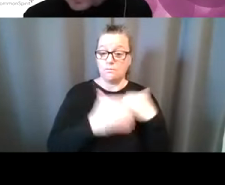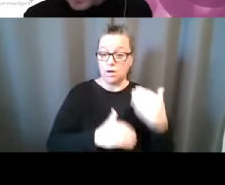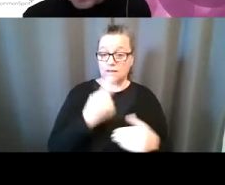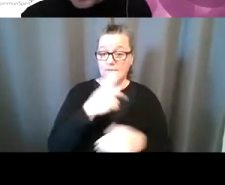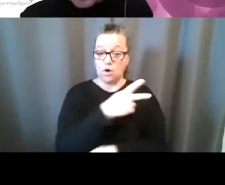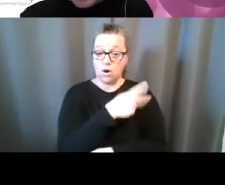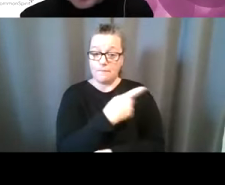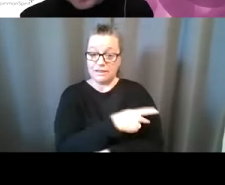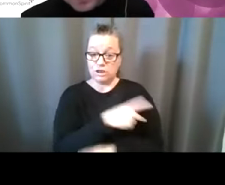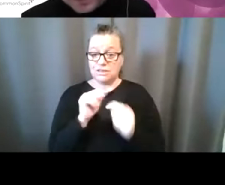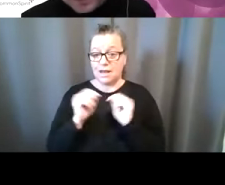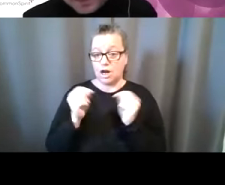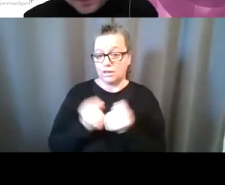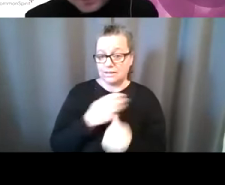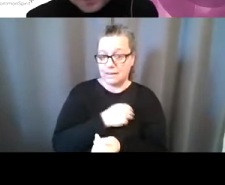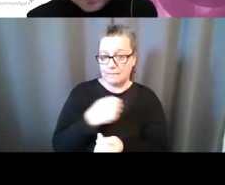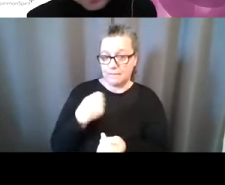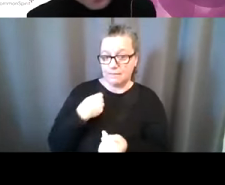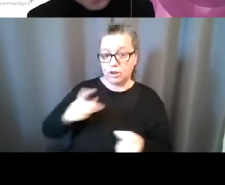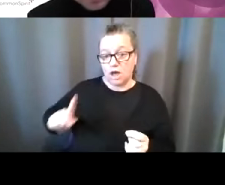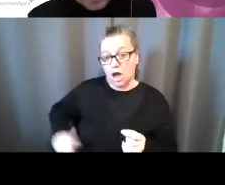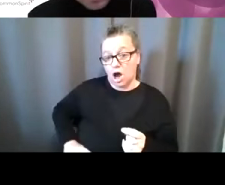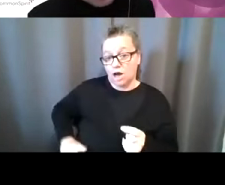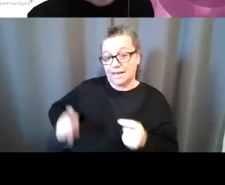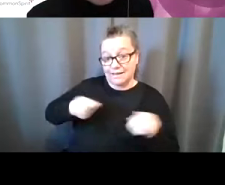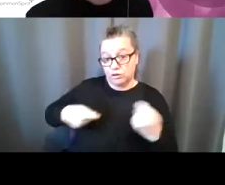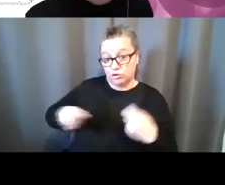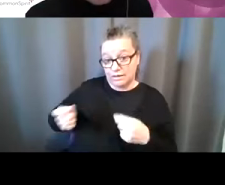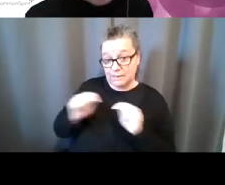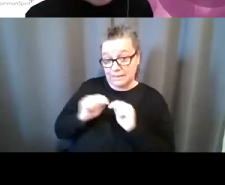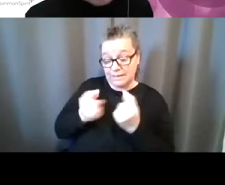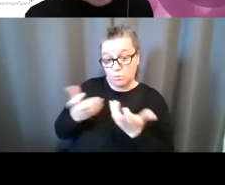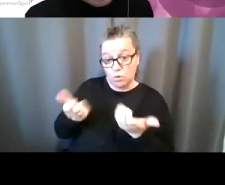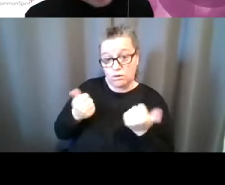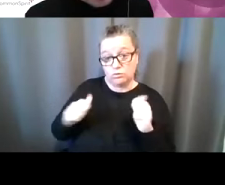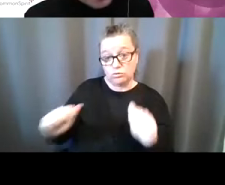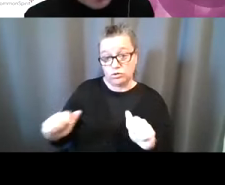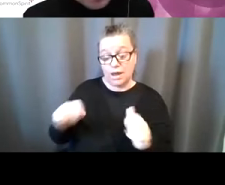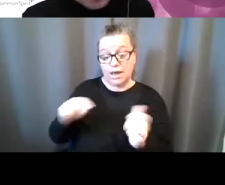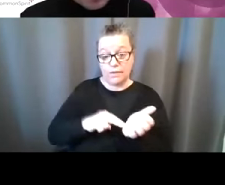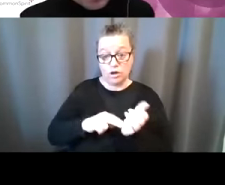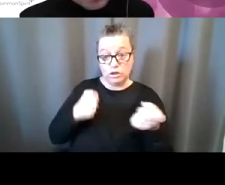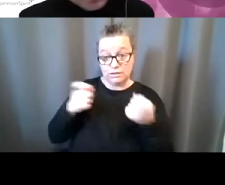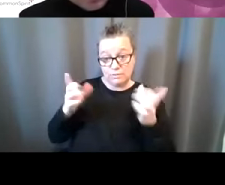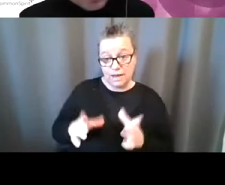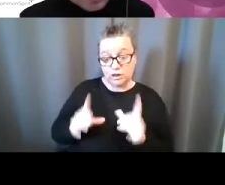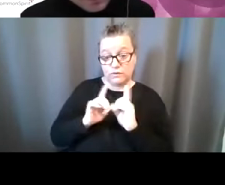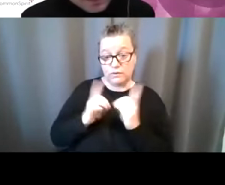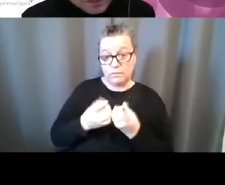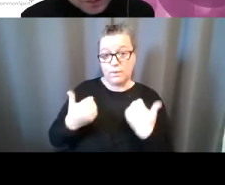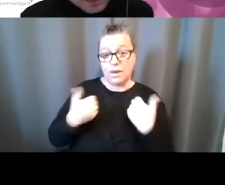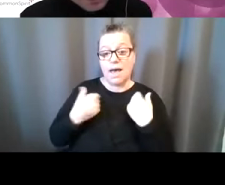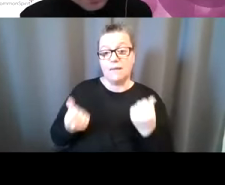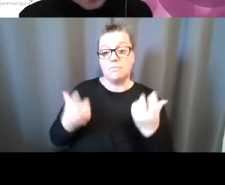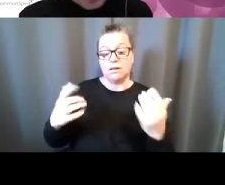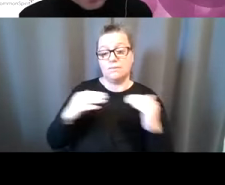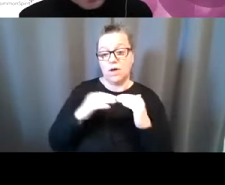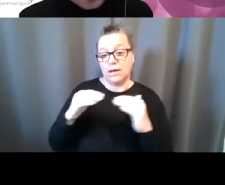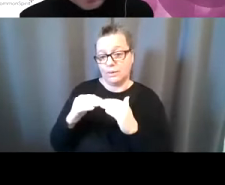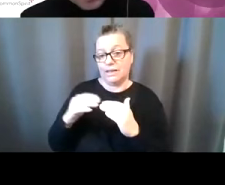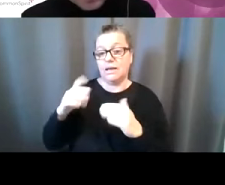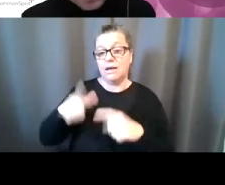for our team members. Our kidney transplant team wanted to trial these new tools. The nurse manager of the department held multiple equity pauses in